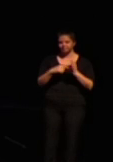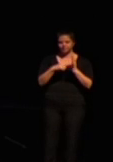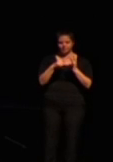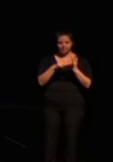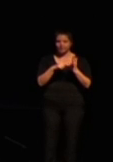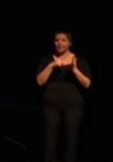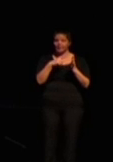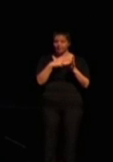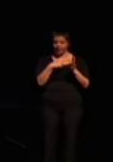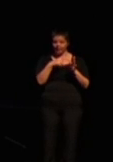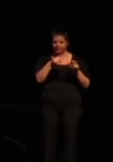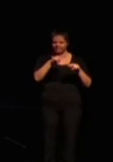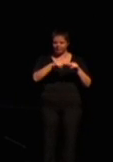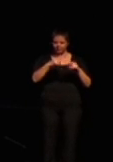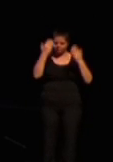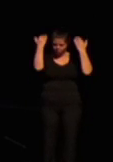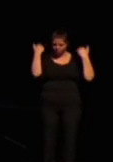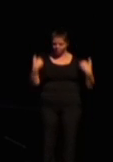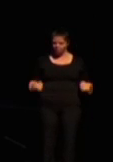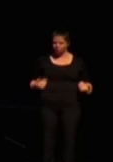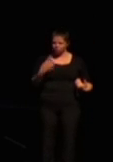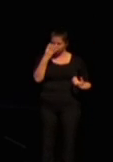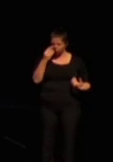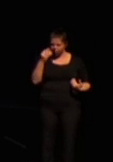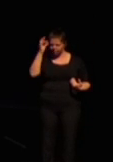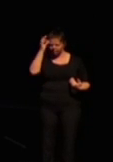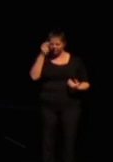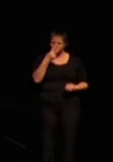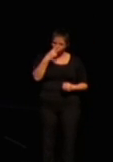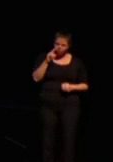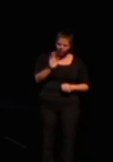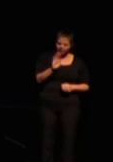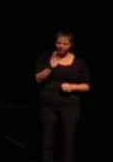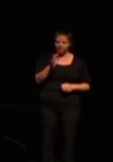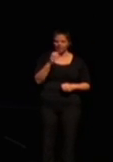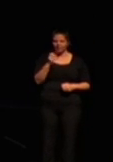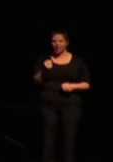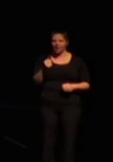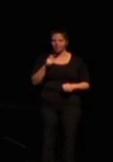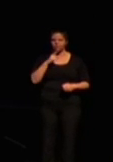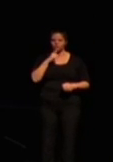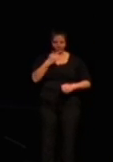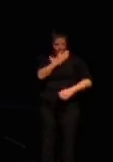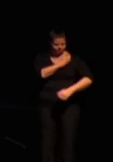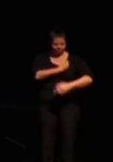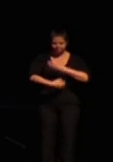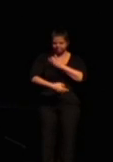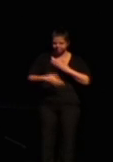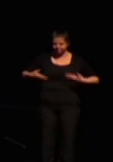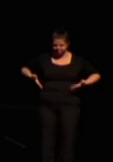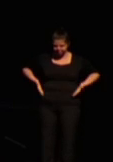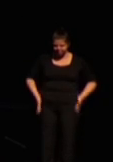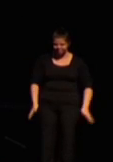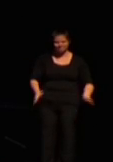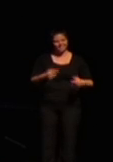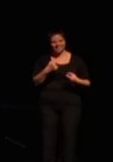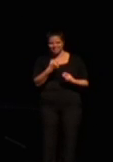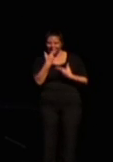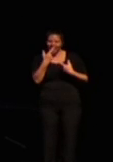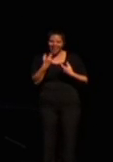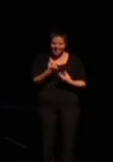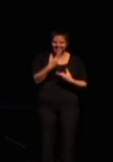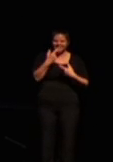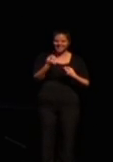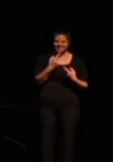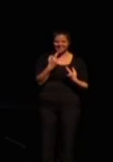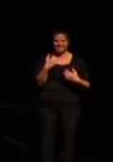brown hair, is in her 20s, and is wearing a simple sleeveless red shift dress. Tina smiles a lot and expresses herself